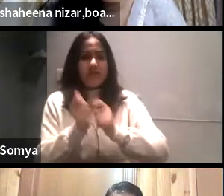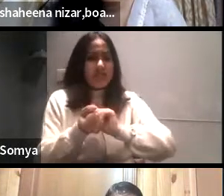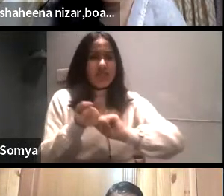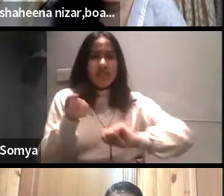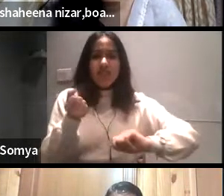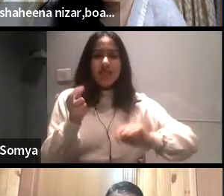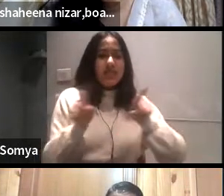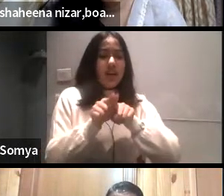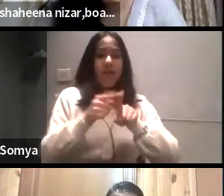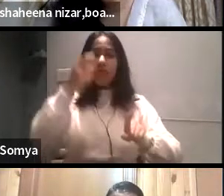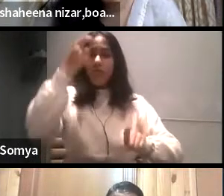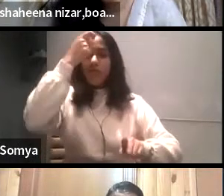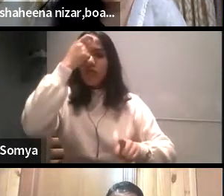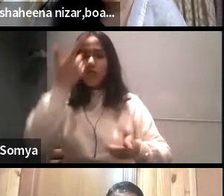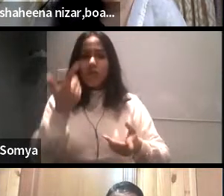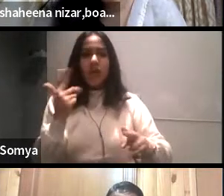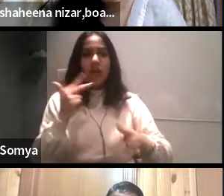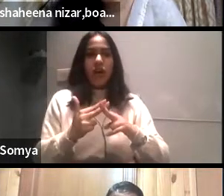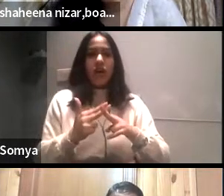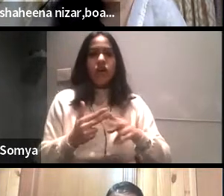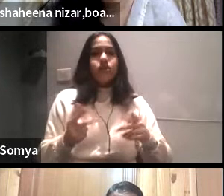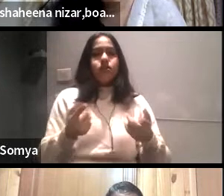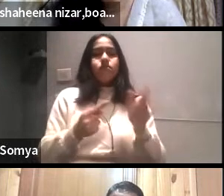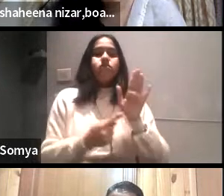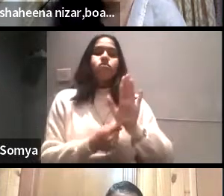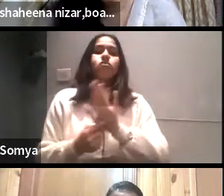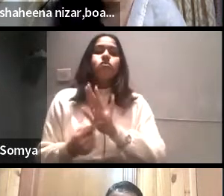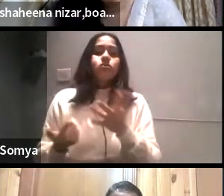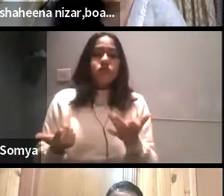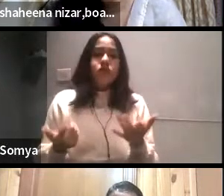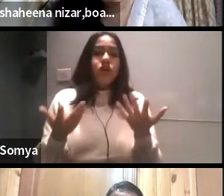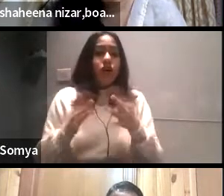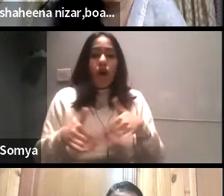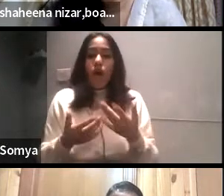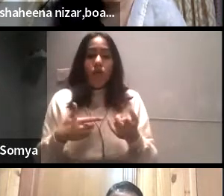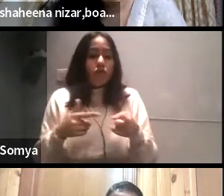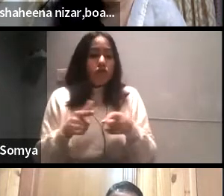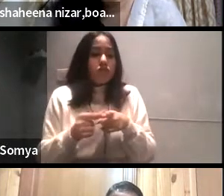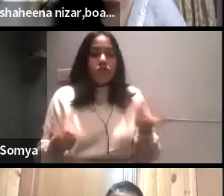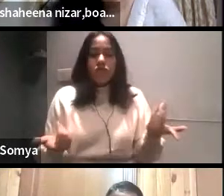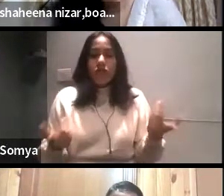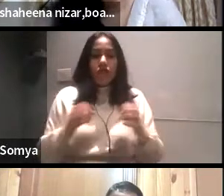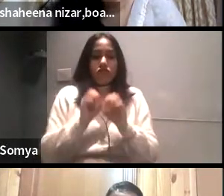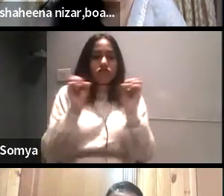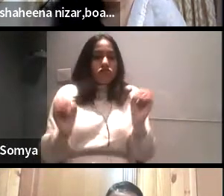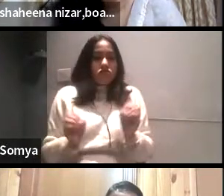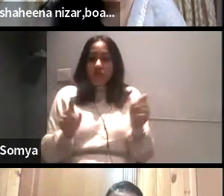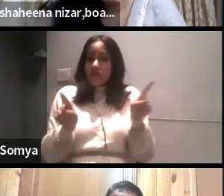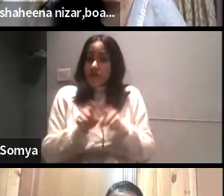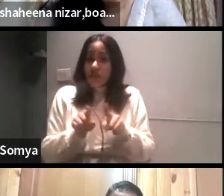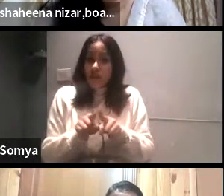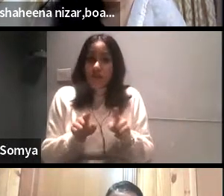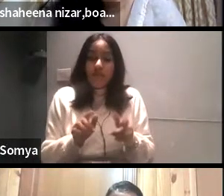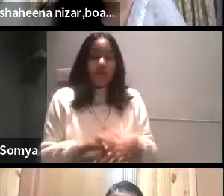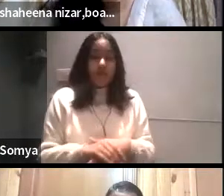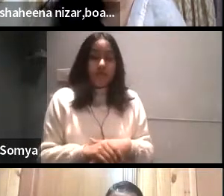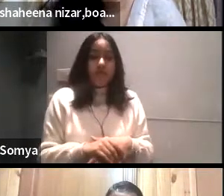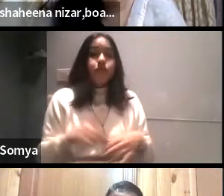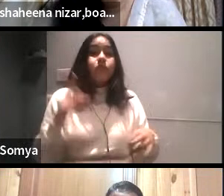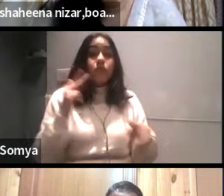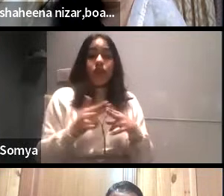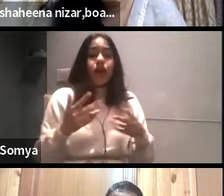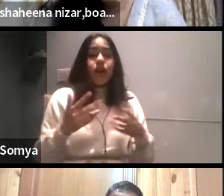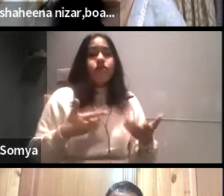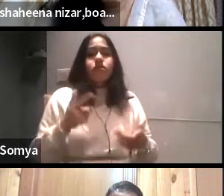respiratory problems, which obviously presents difficulties with COVID as well. And so I would suggest